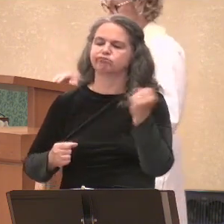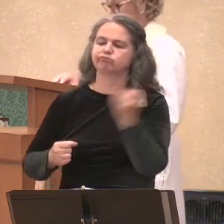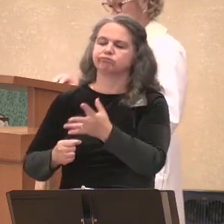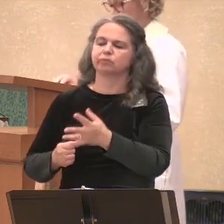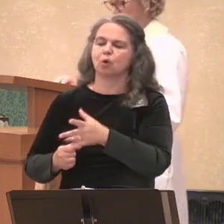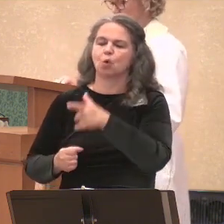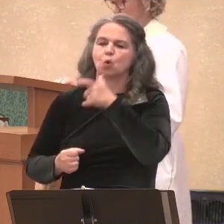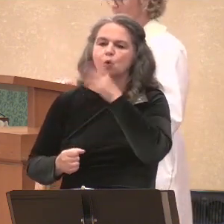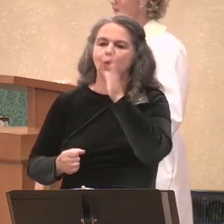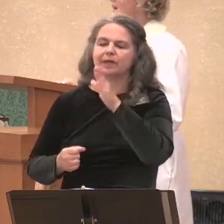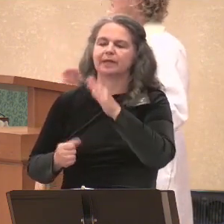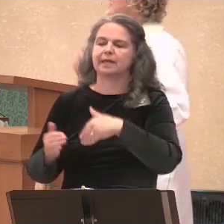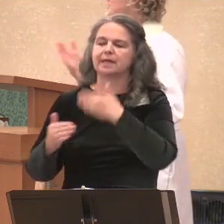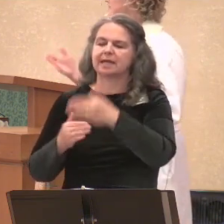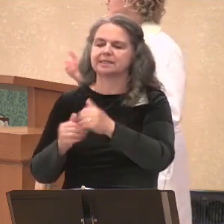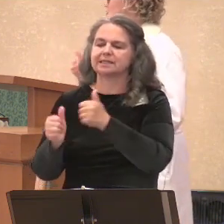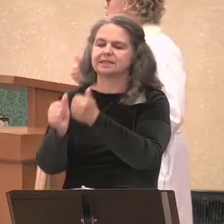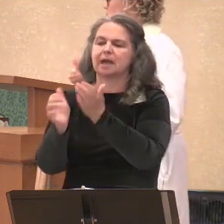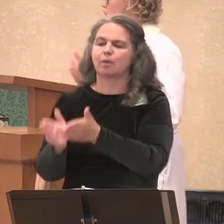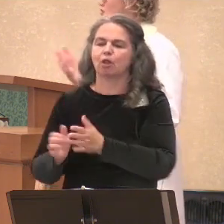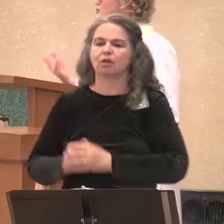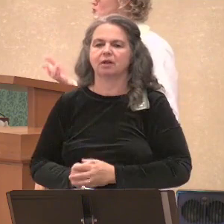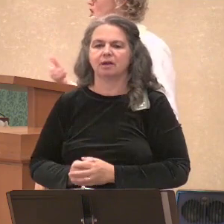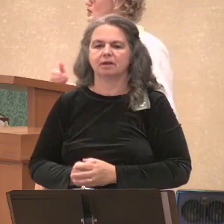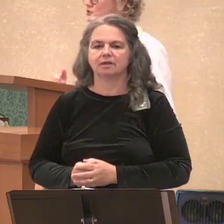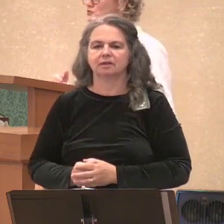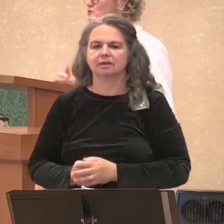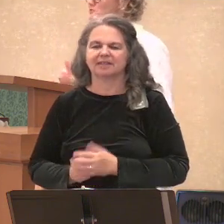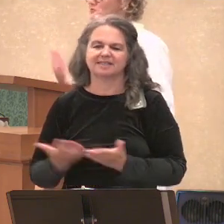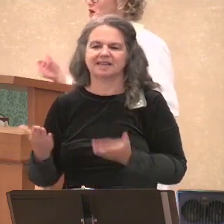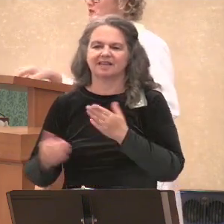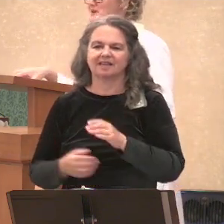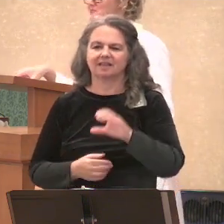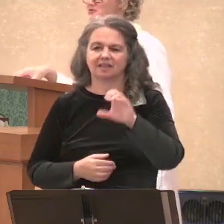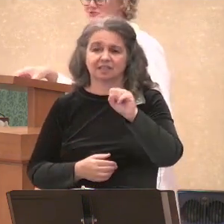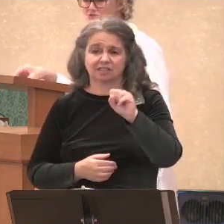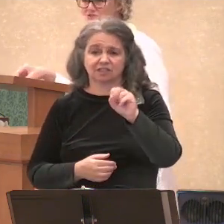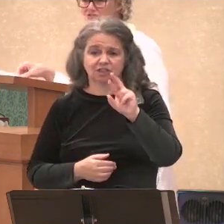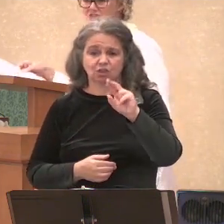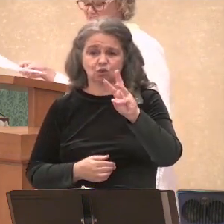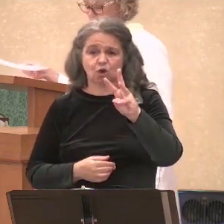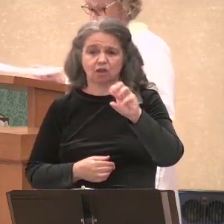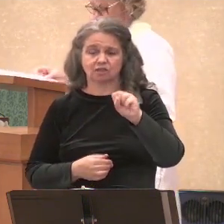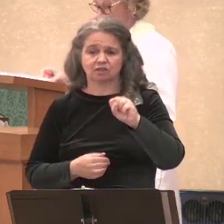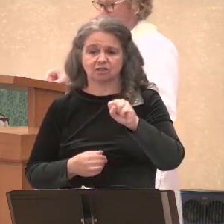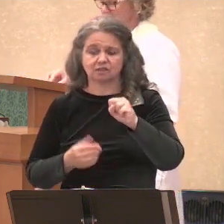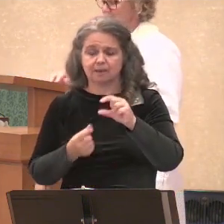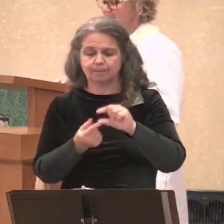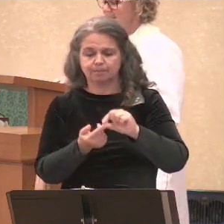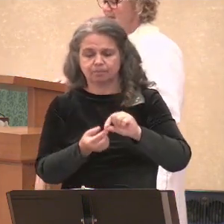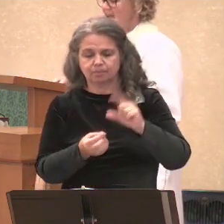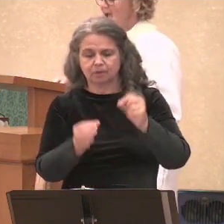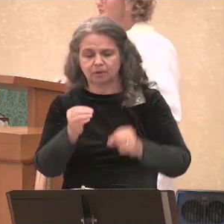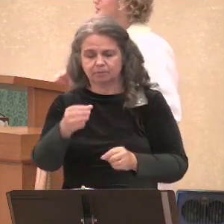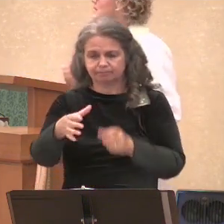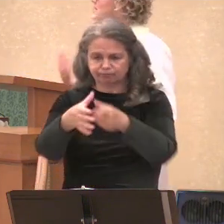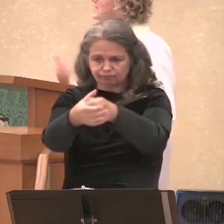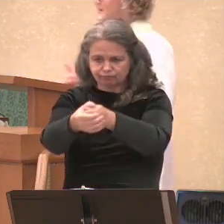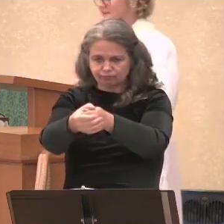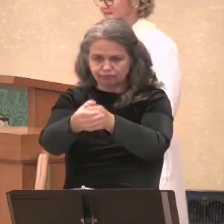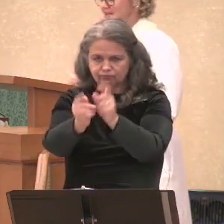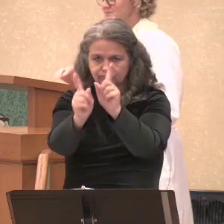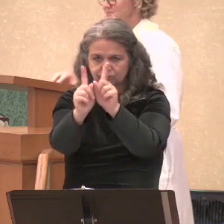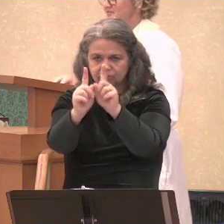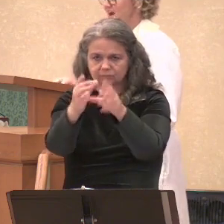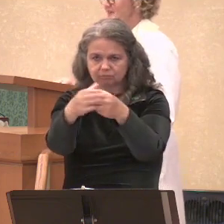be the next disciple. That's like drawing straws or rock, paper, scissors in our day. And then a